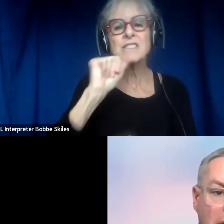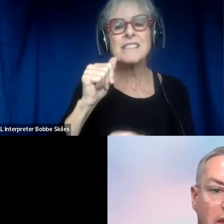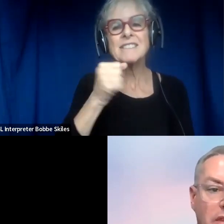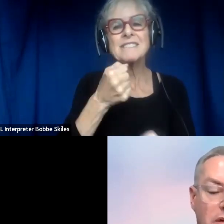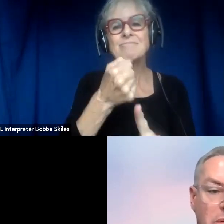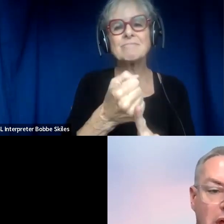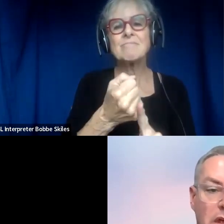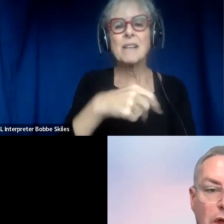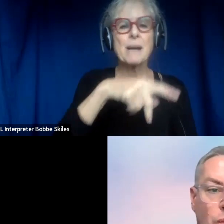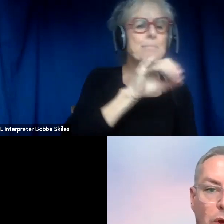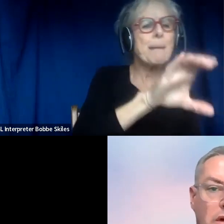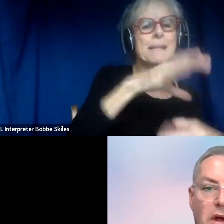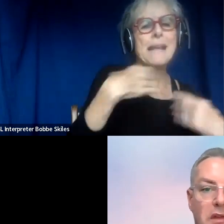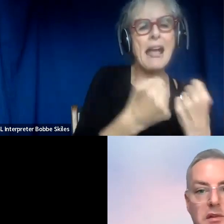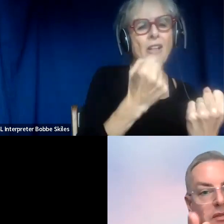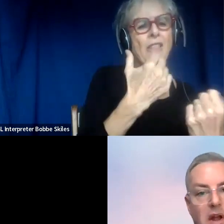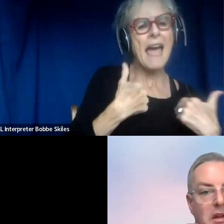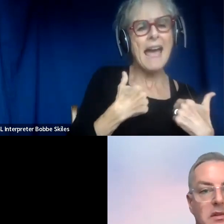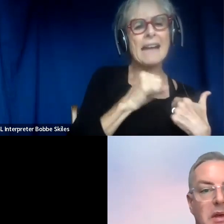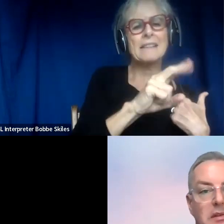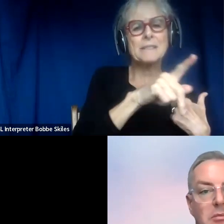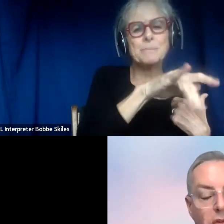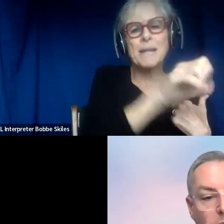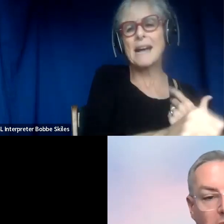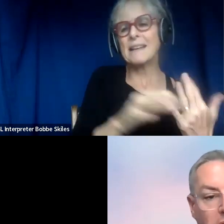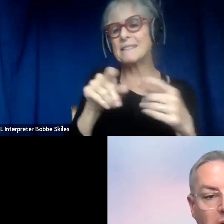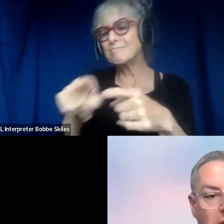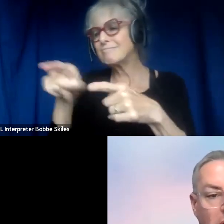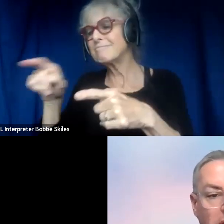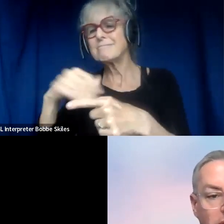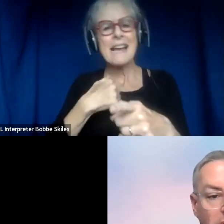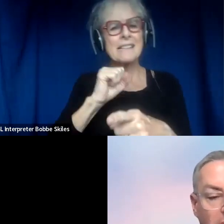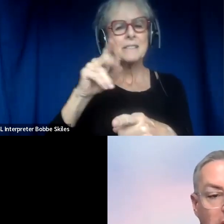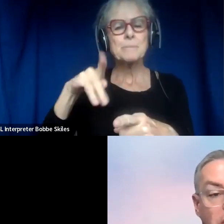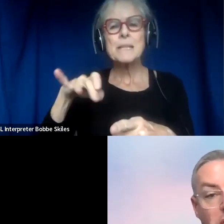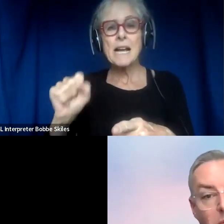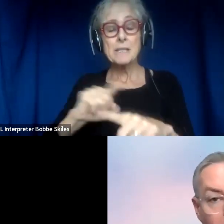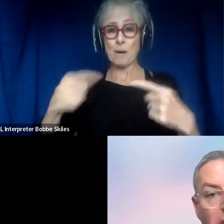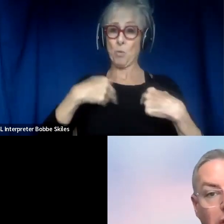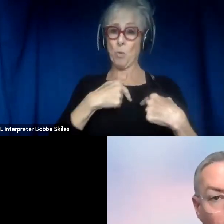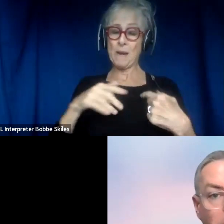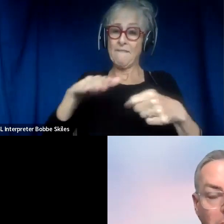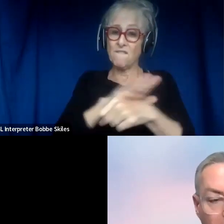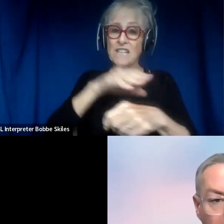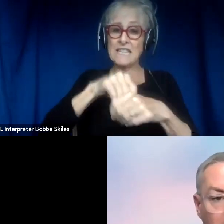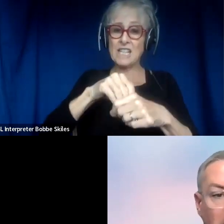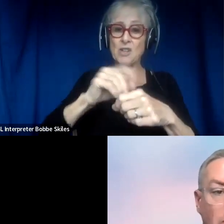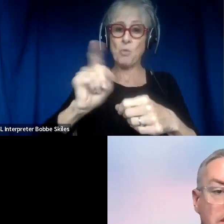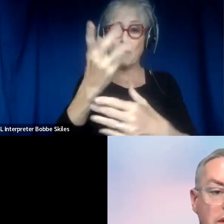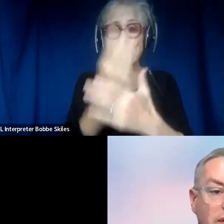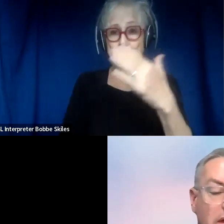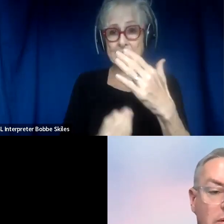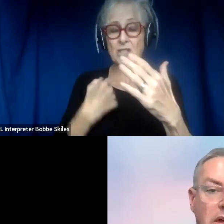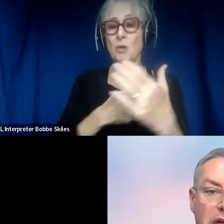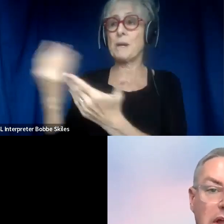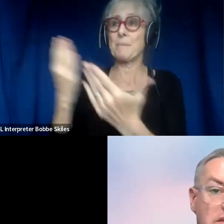the public health had their supplies. We're constantly finding the space in between and going and filling that. So we're bringing new people in. Once